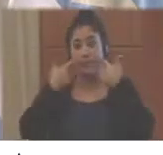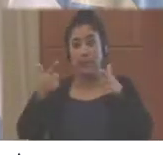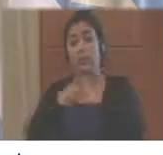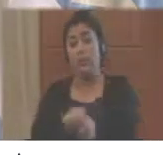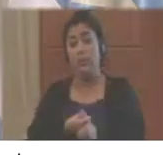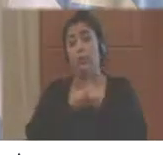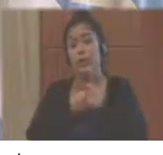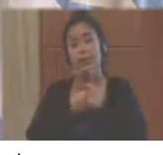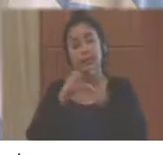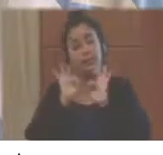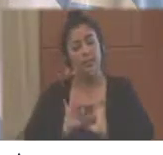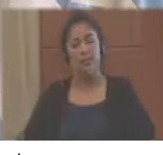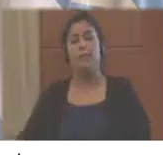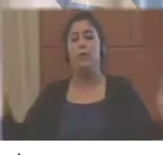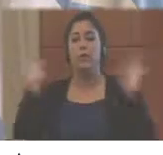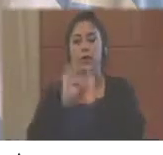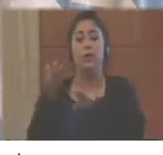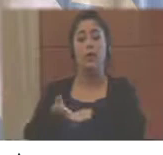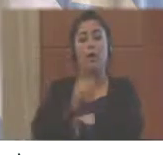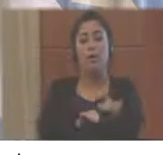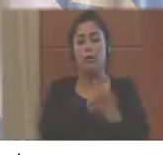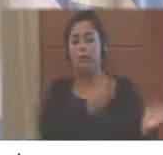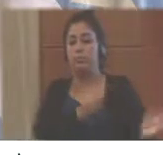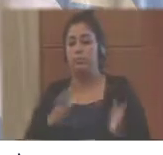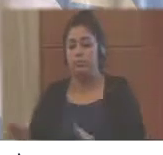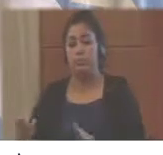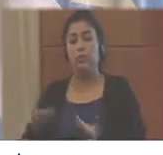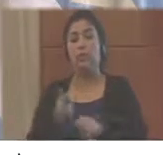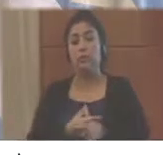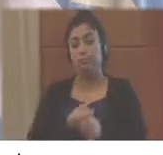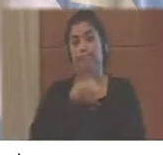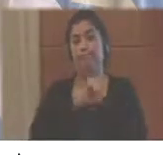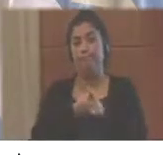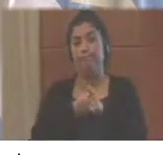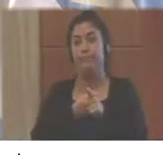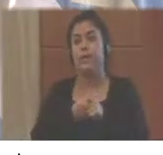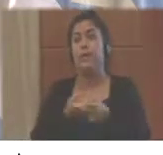the monitoring mechanisms, and to strengthen the